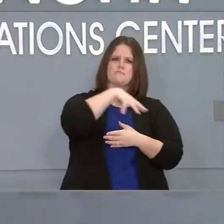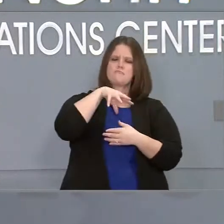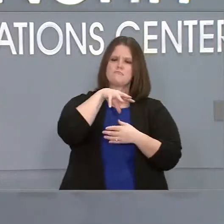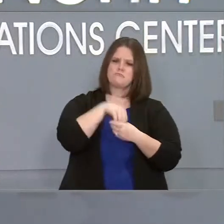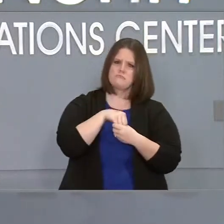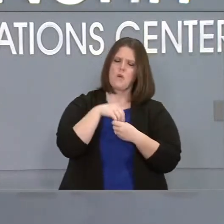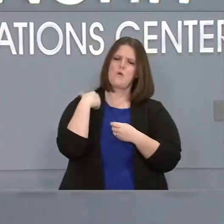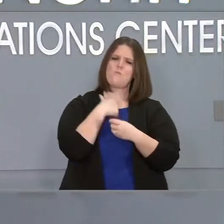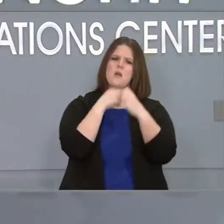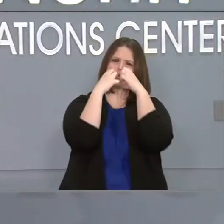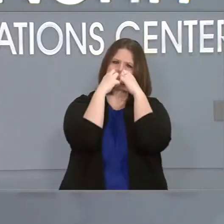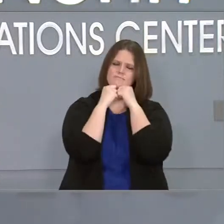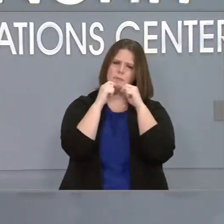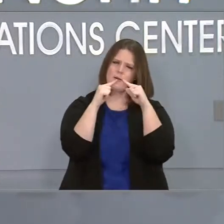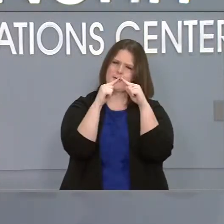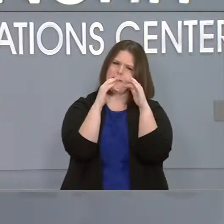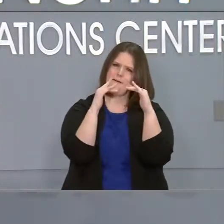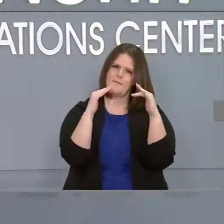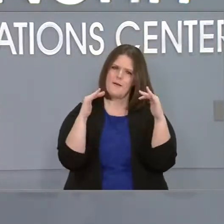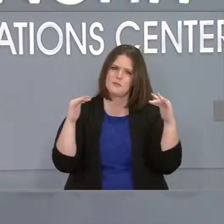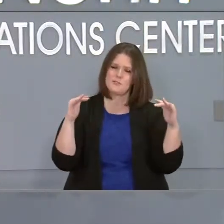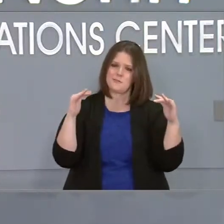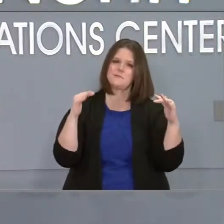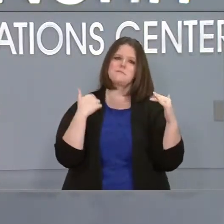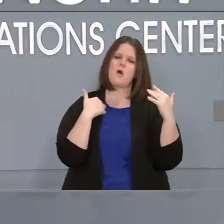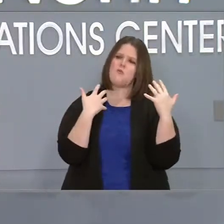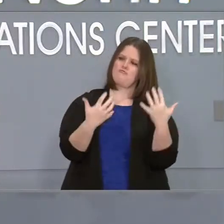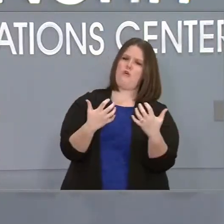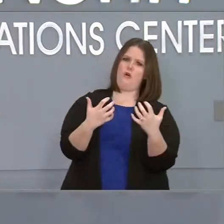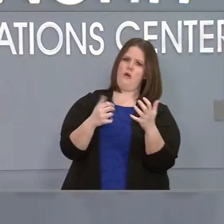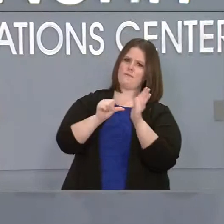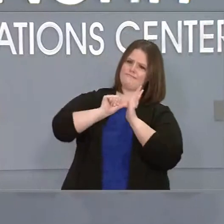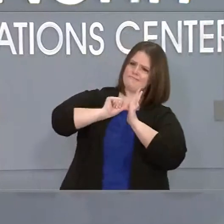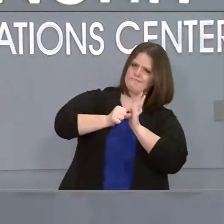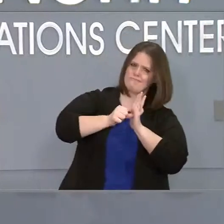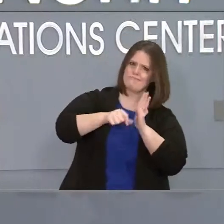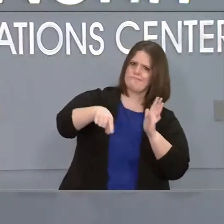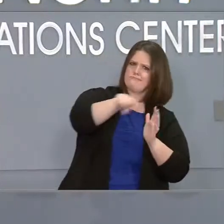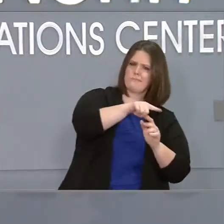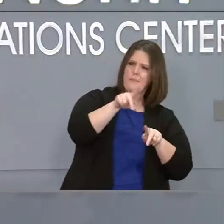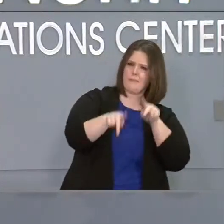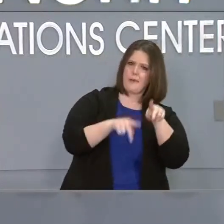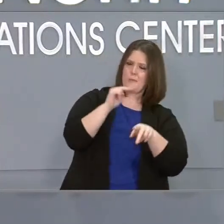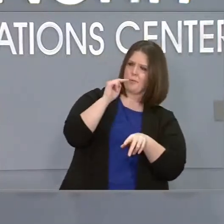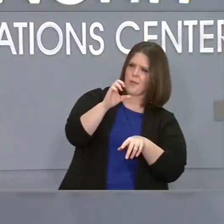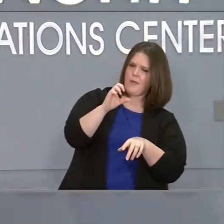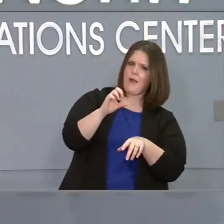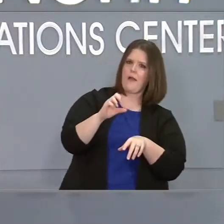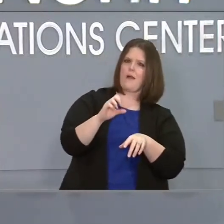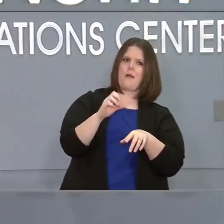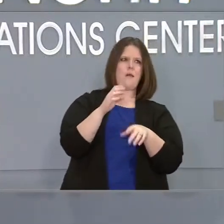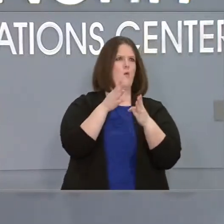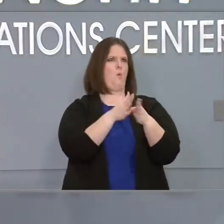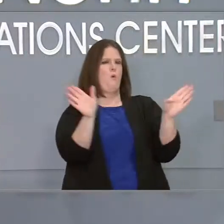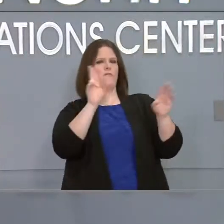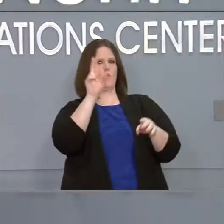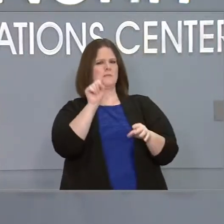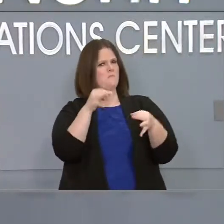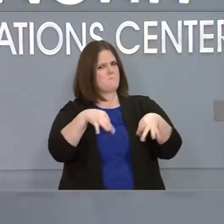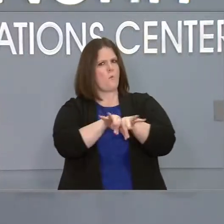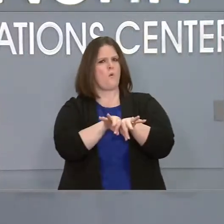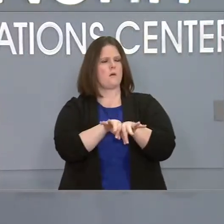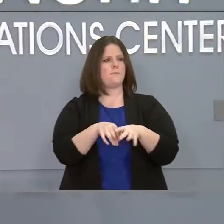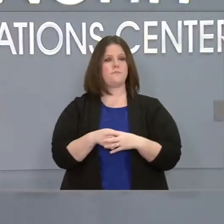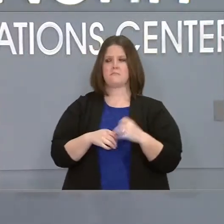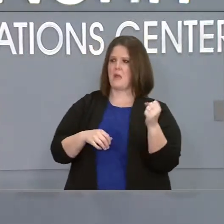values diversity. And I want to make sure that people in North Carolina and the rest of the country know that. Are